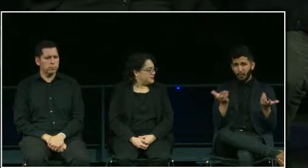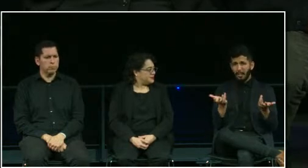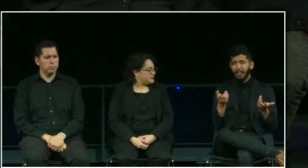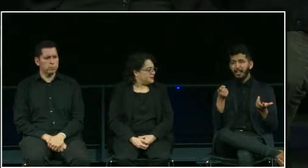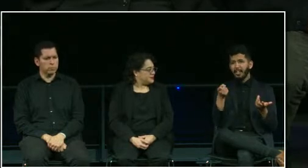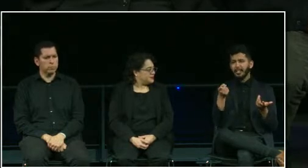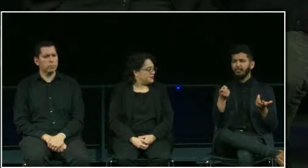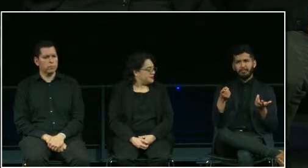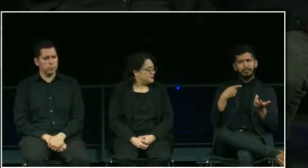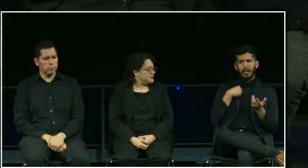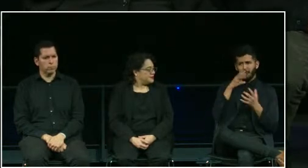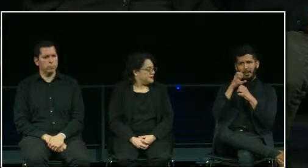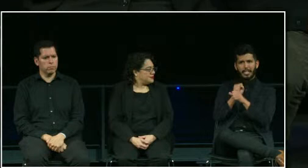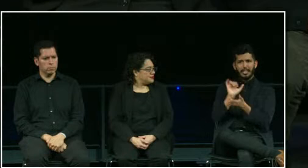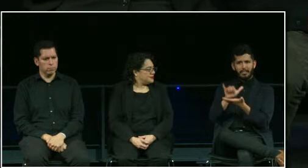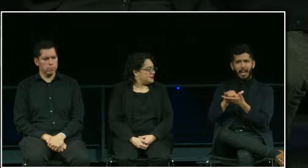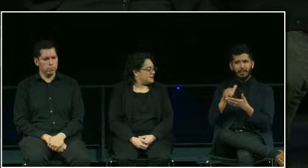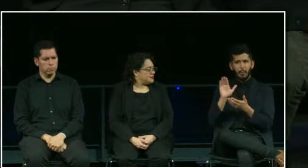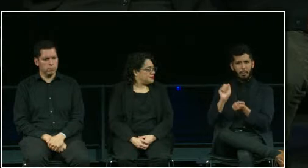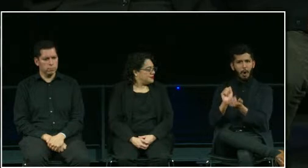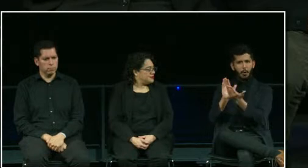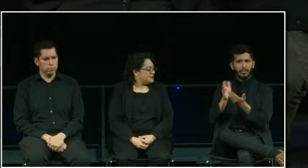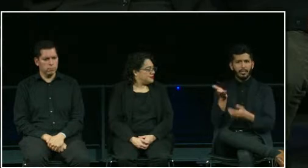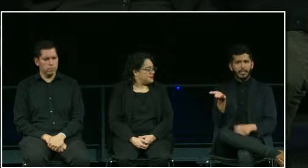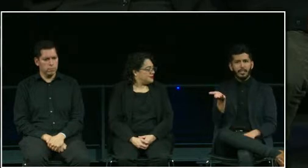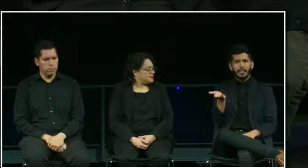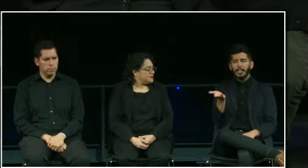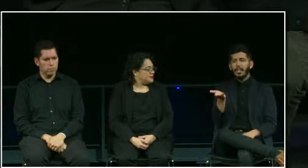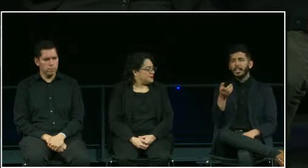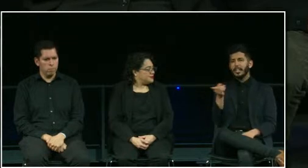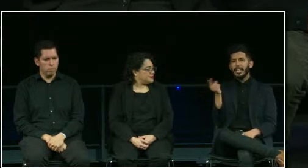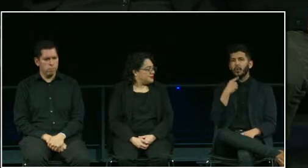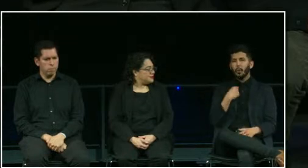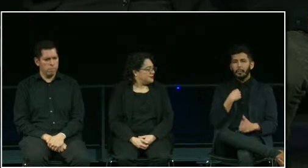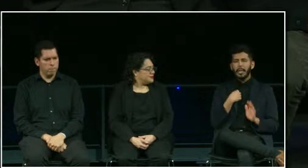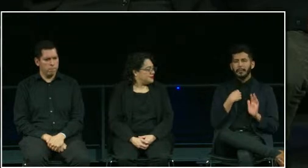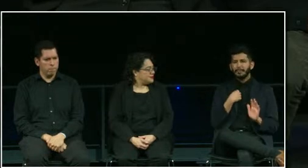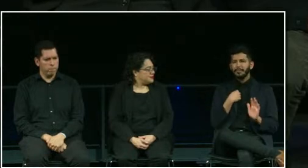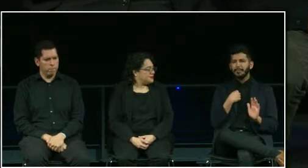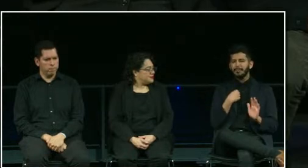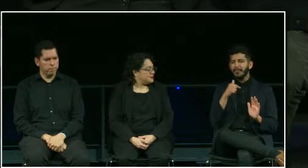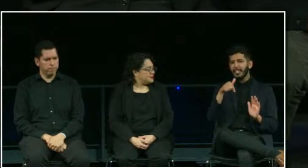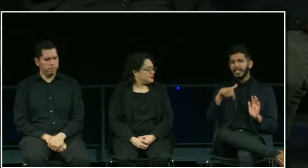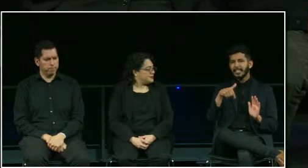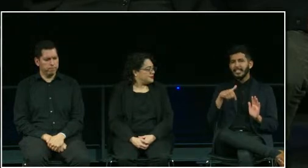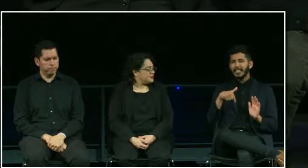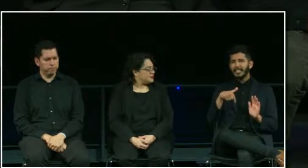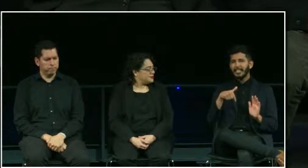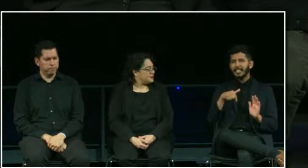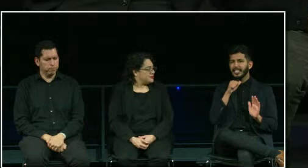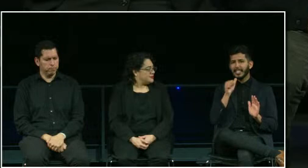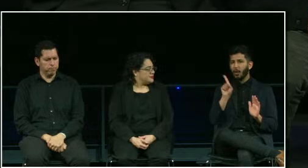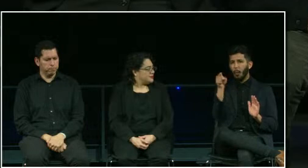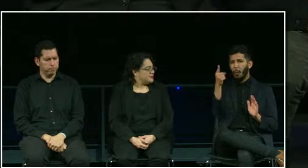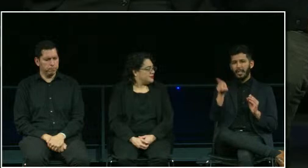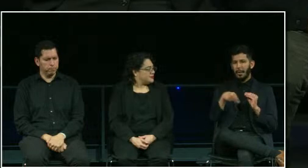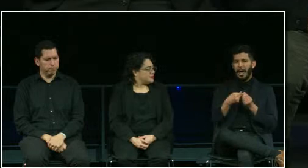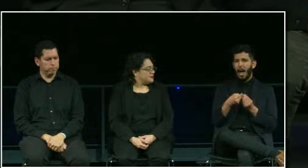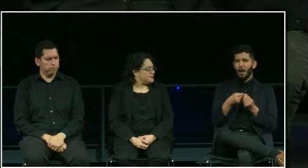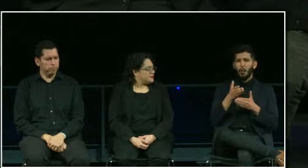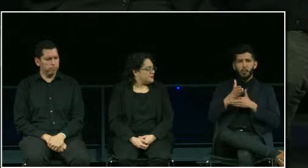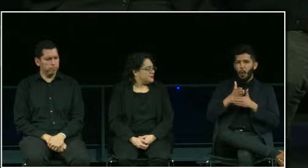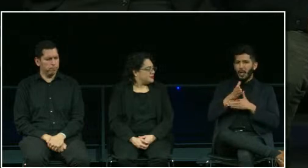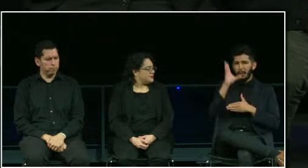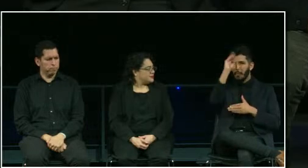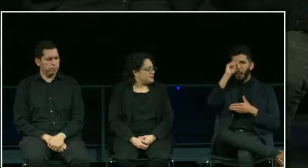really attracted me. They said, no, what we're gonna do is, this is not about a wooden boy trying to become